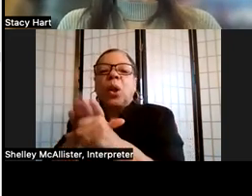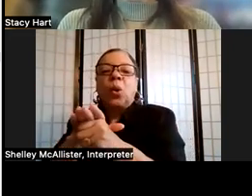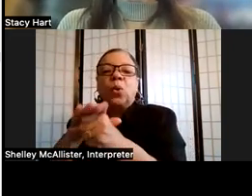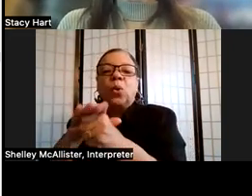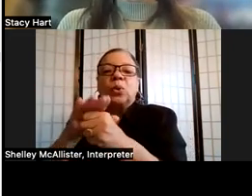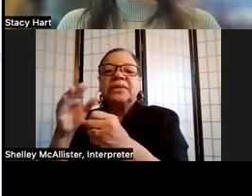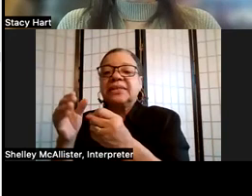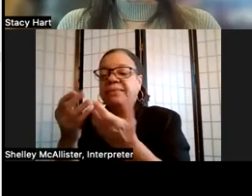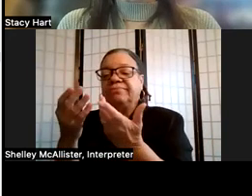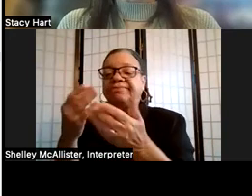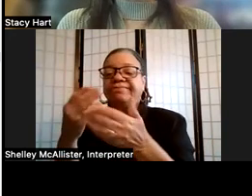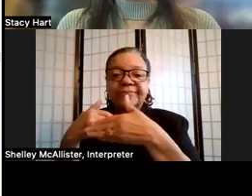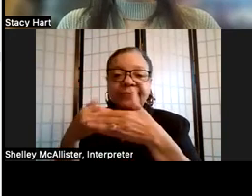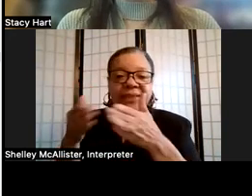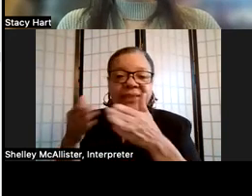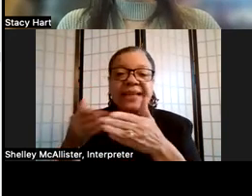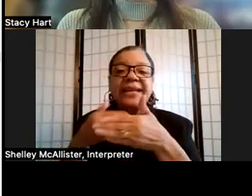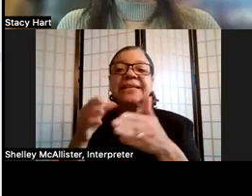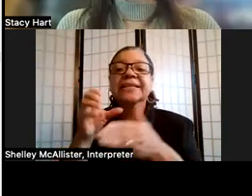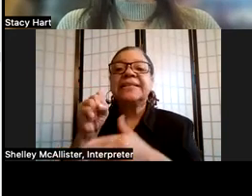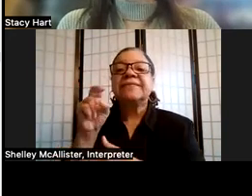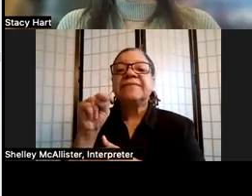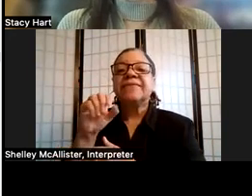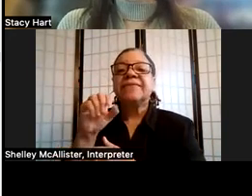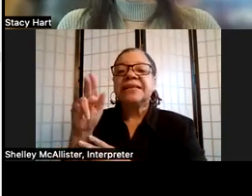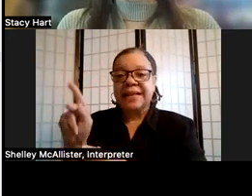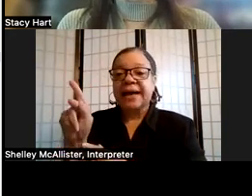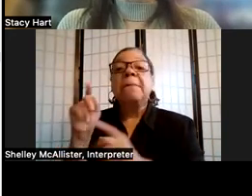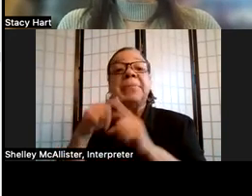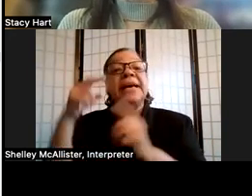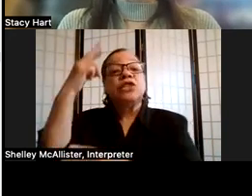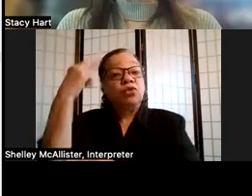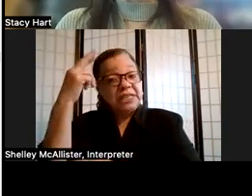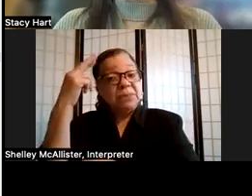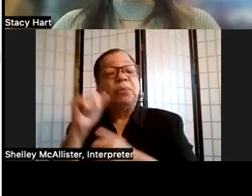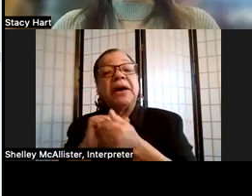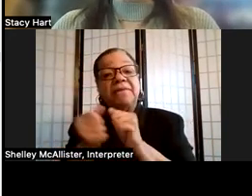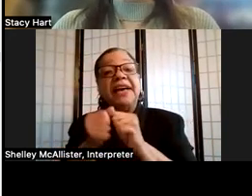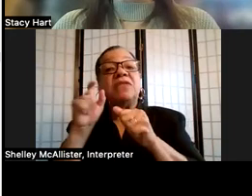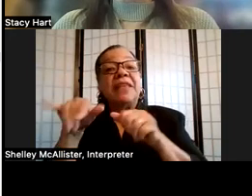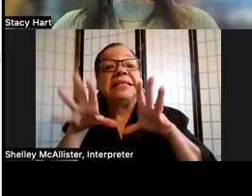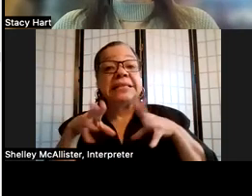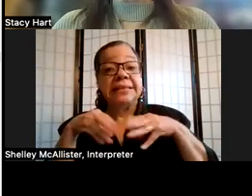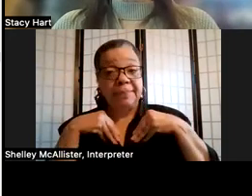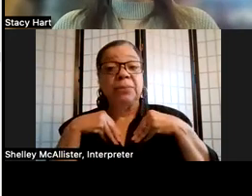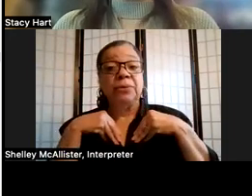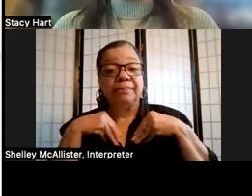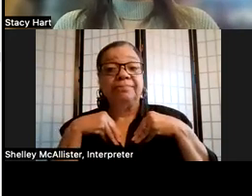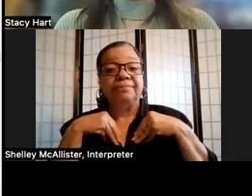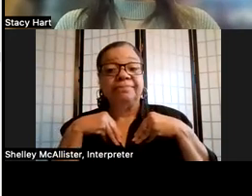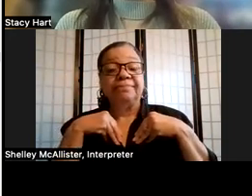this is definitely a possible reasonable modification of your policy.